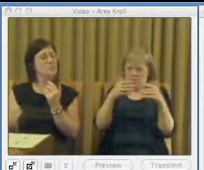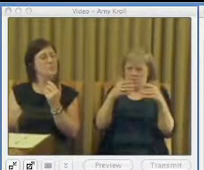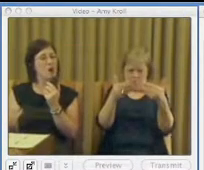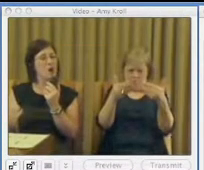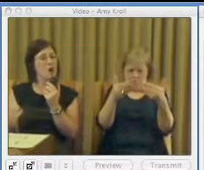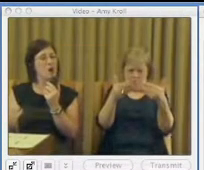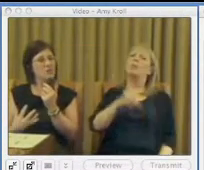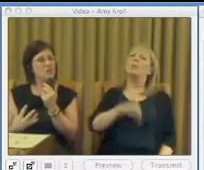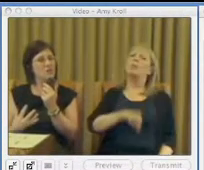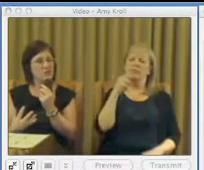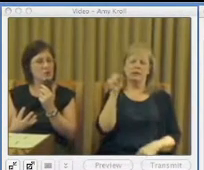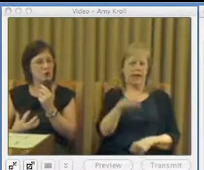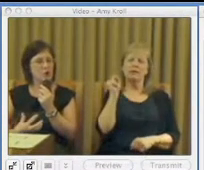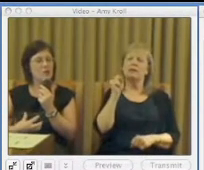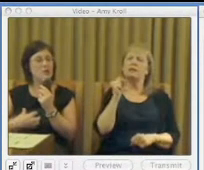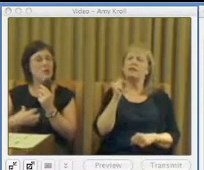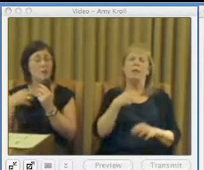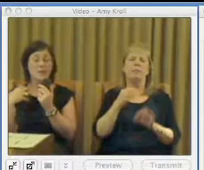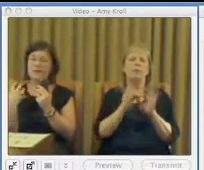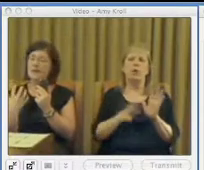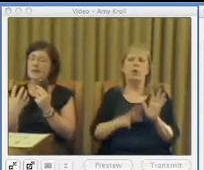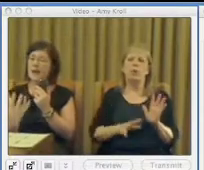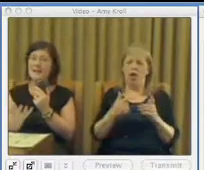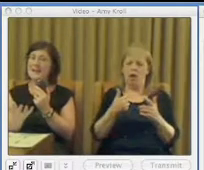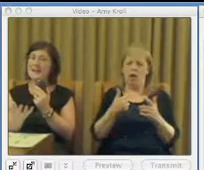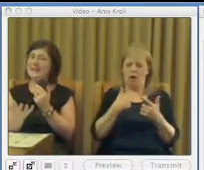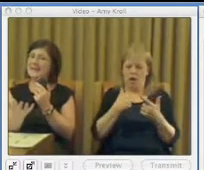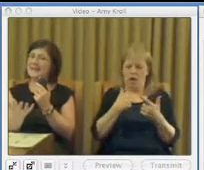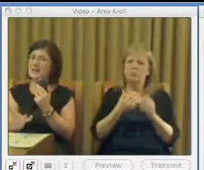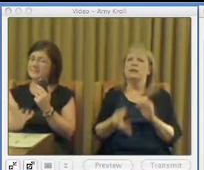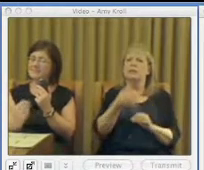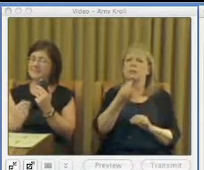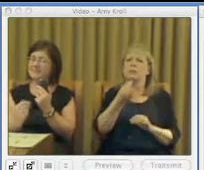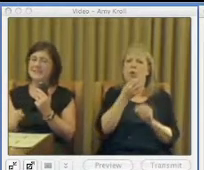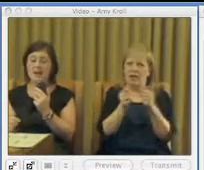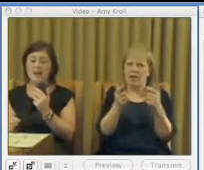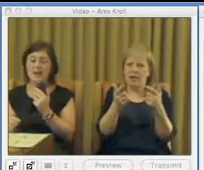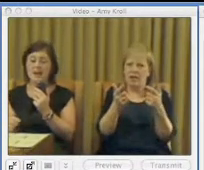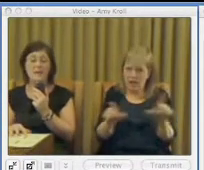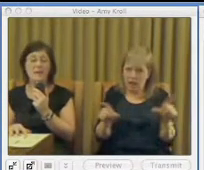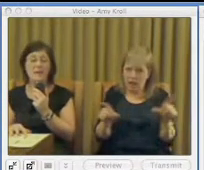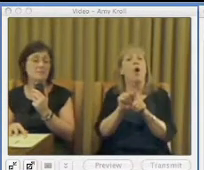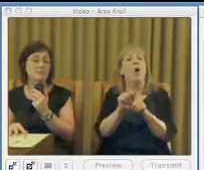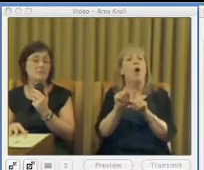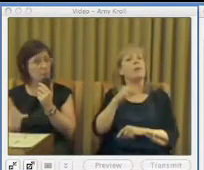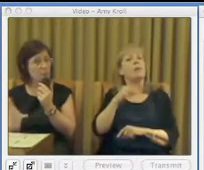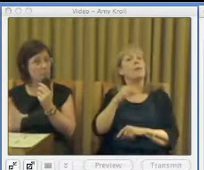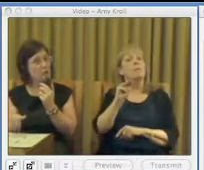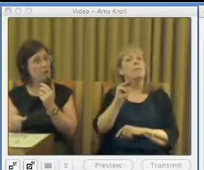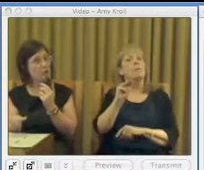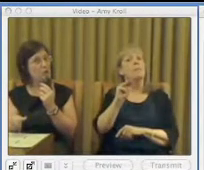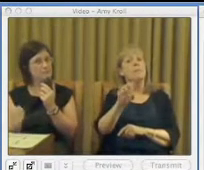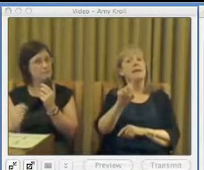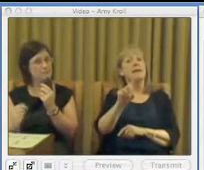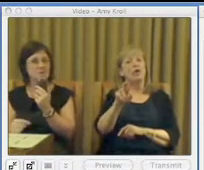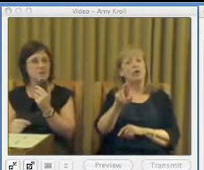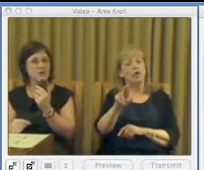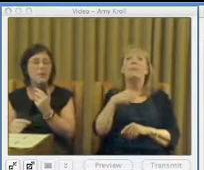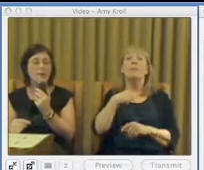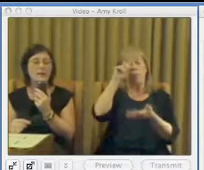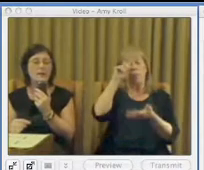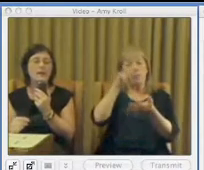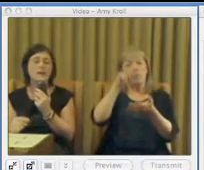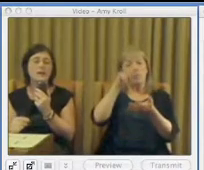say, with pride, I'm the interpreter, I'm a language expert, I'm a mediator, and I'm here to help